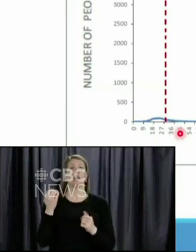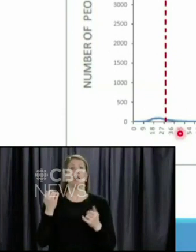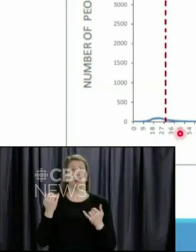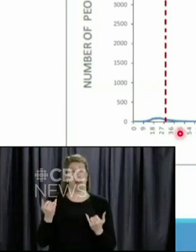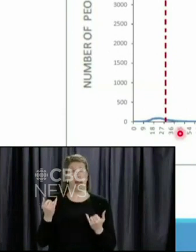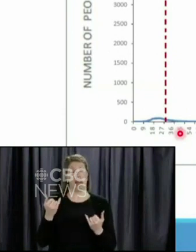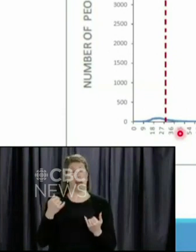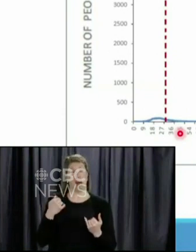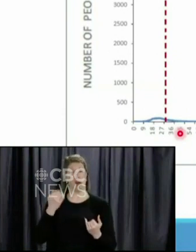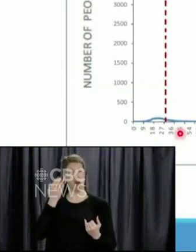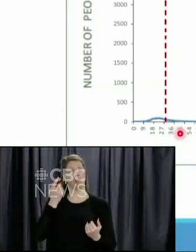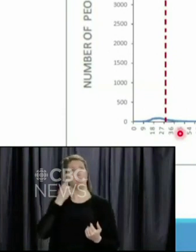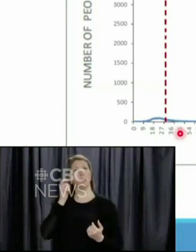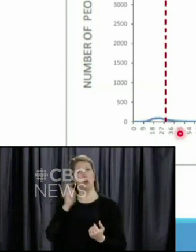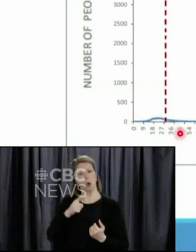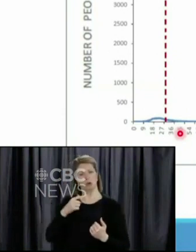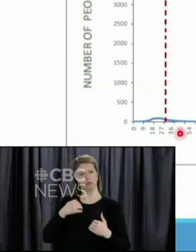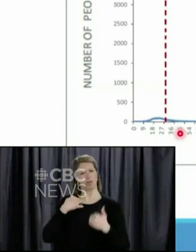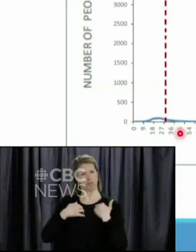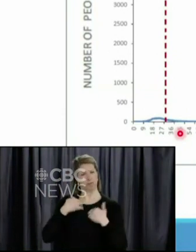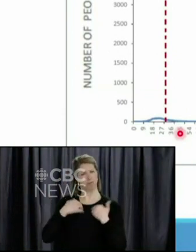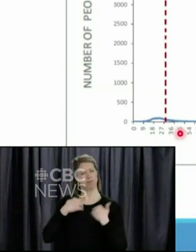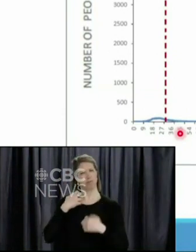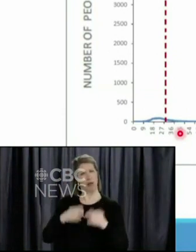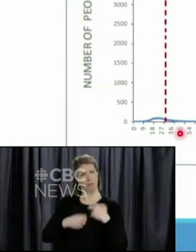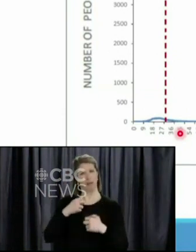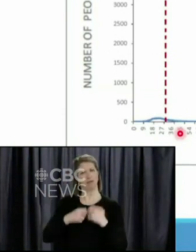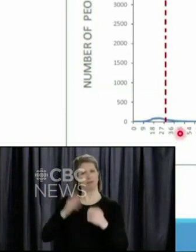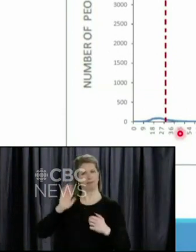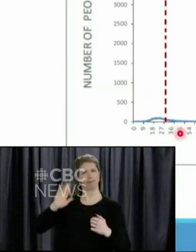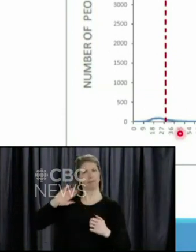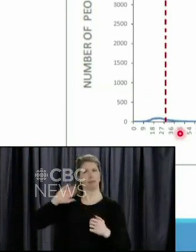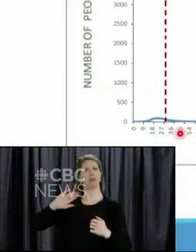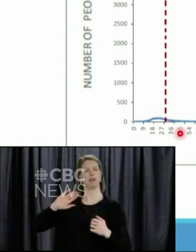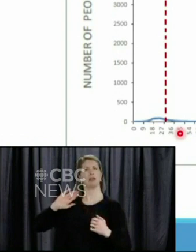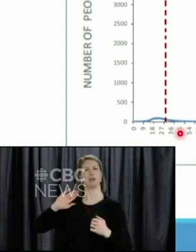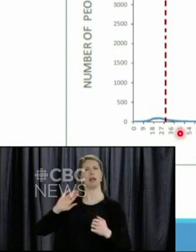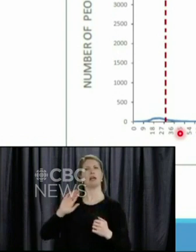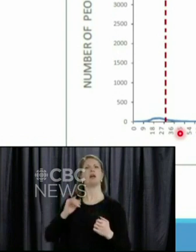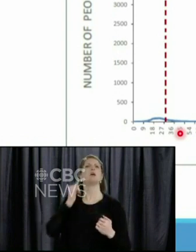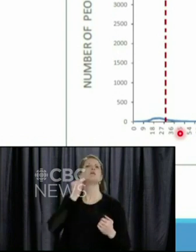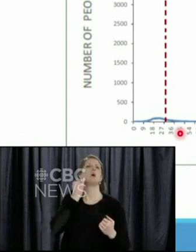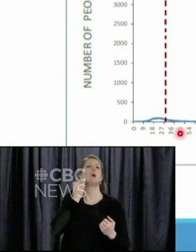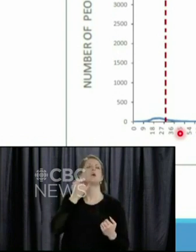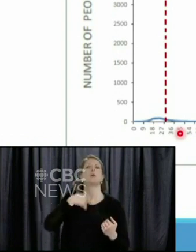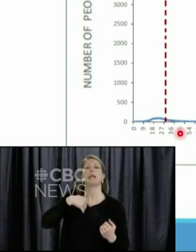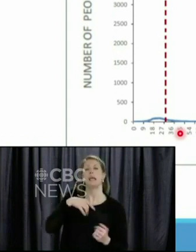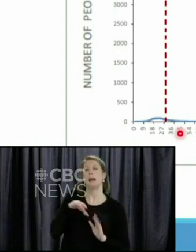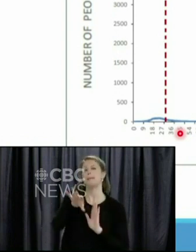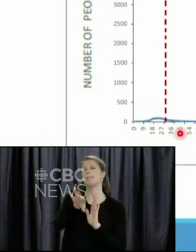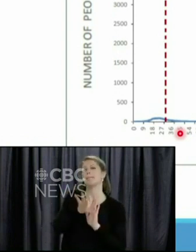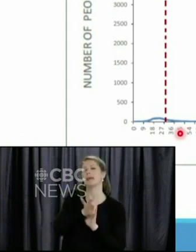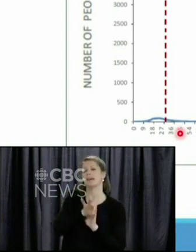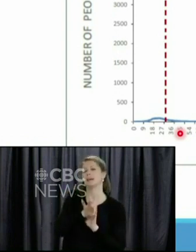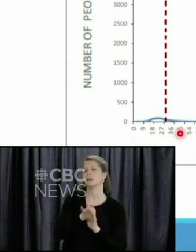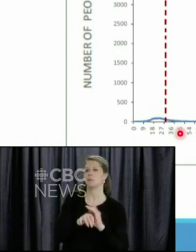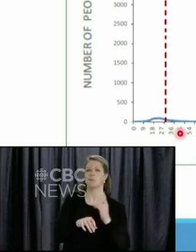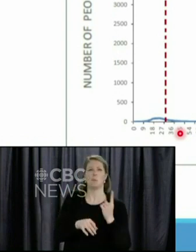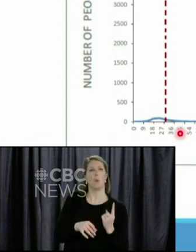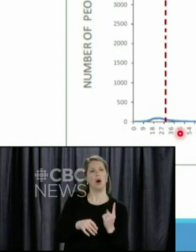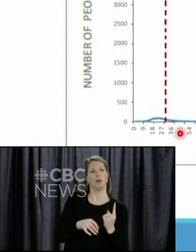follow some respiratory etiquette, let's just assume that the R0 going forward for the rest of the